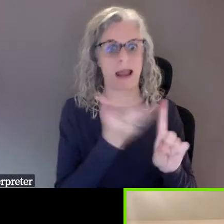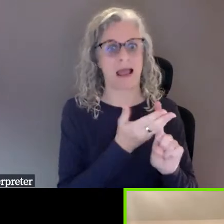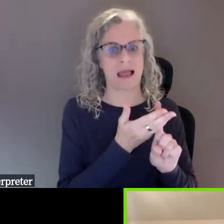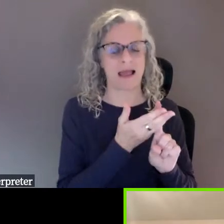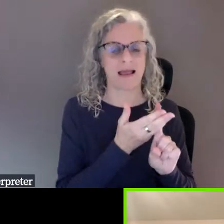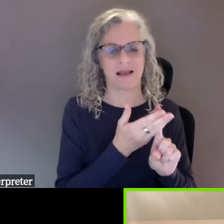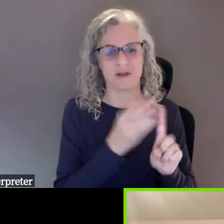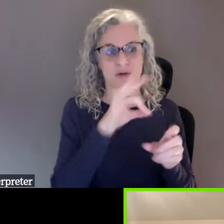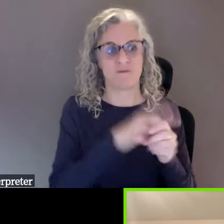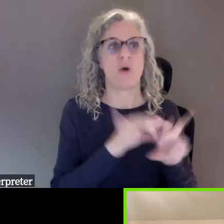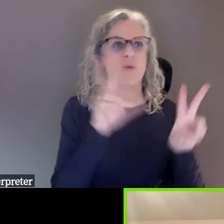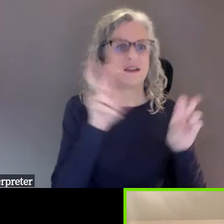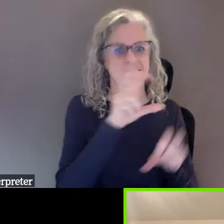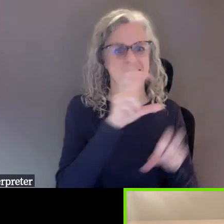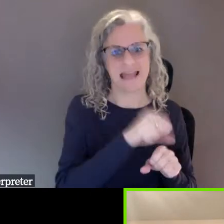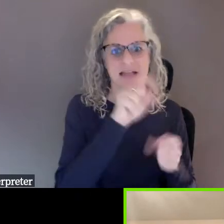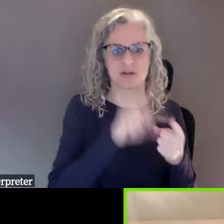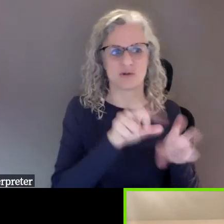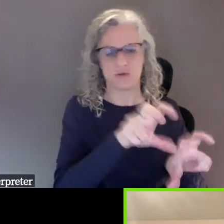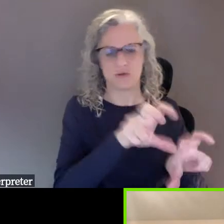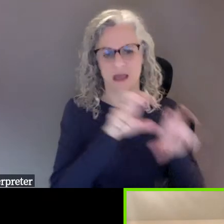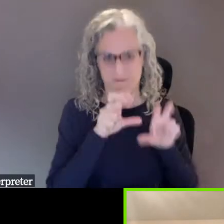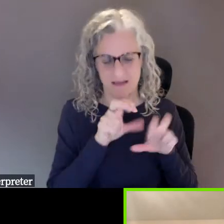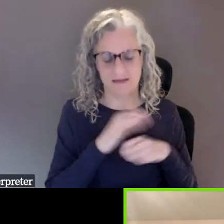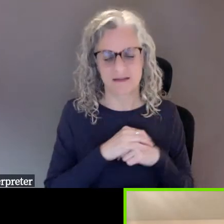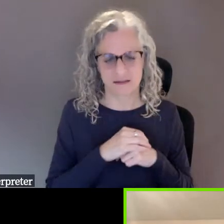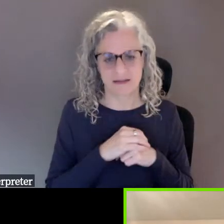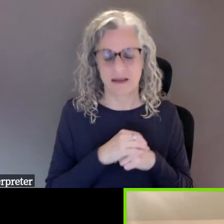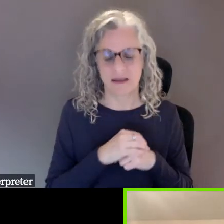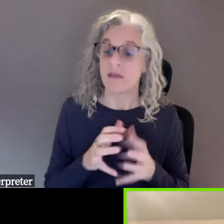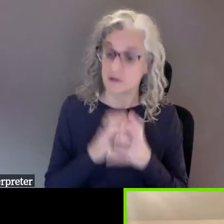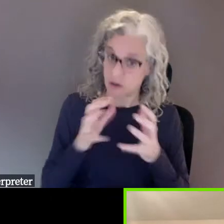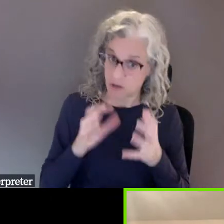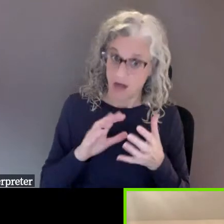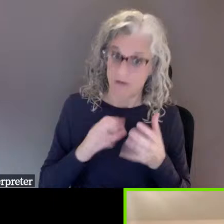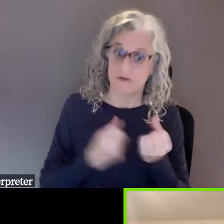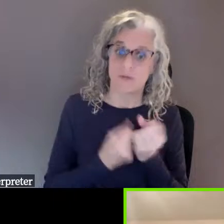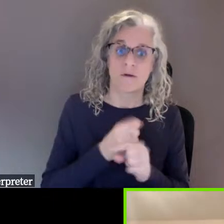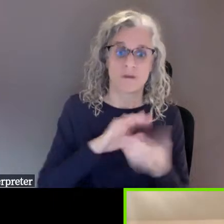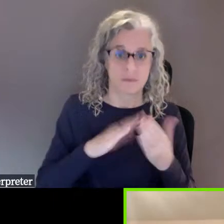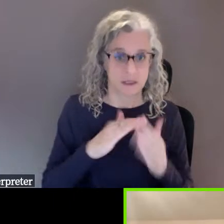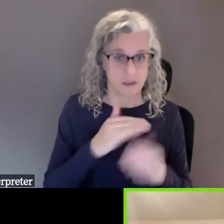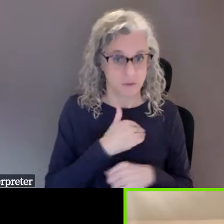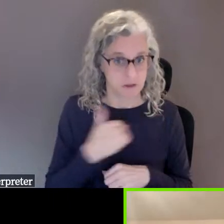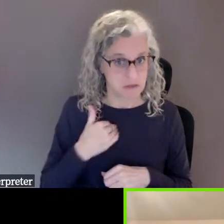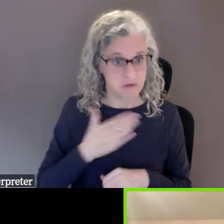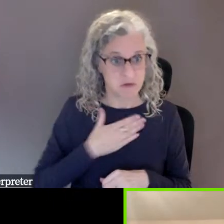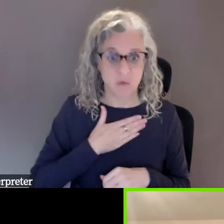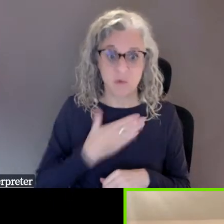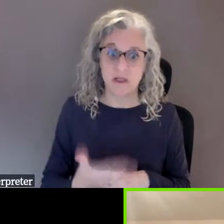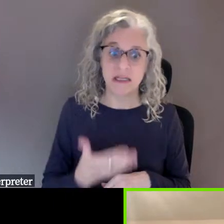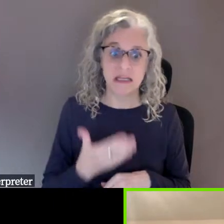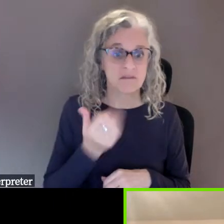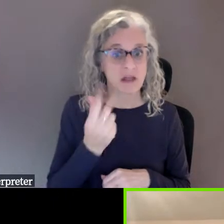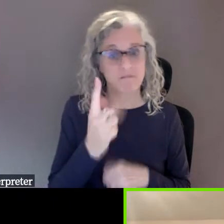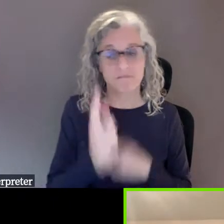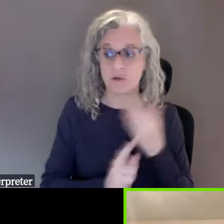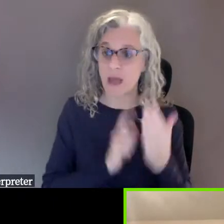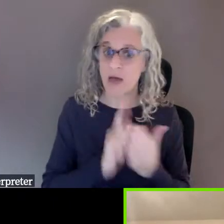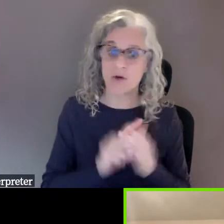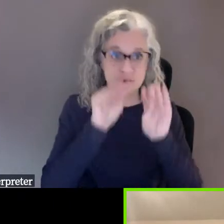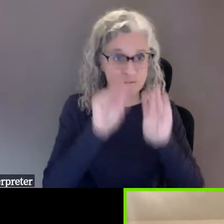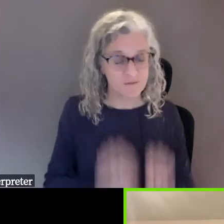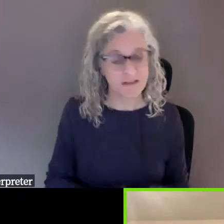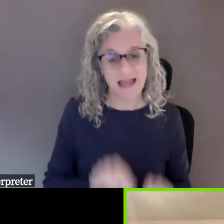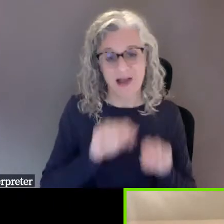And we had a lot of support from our community members that were willing to just, spend a couple of hours and fill out a spreadsheet with me. And